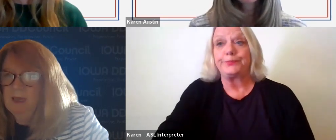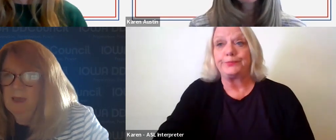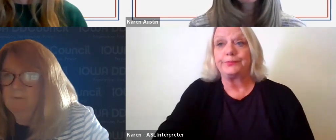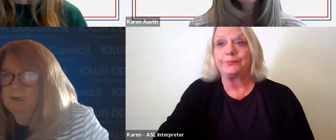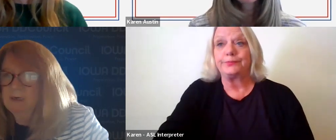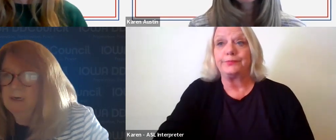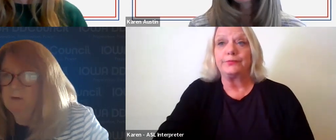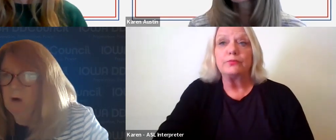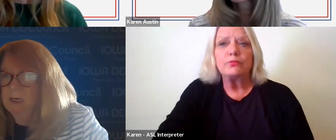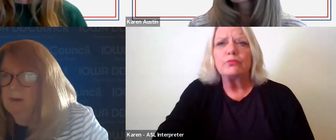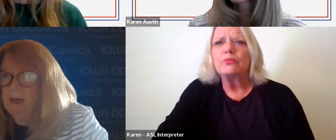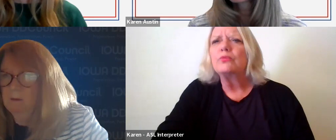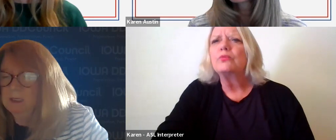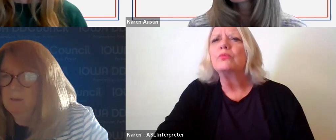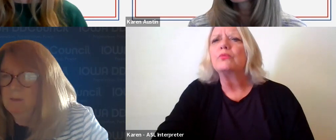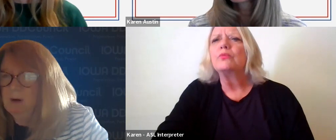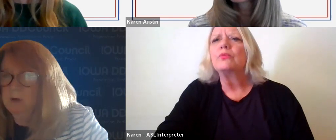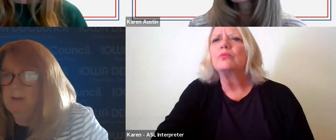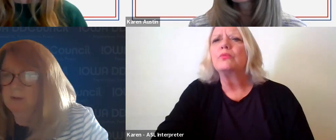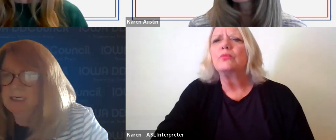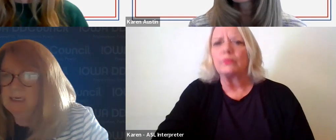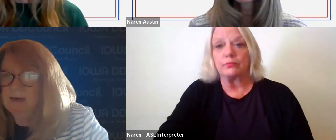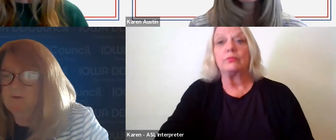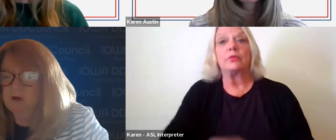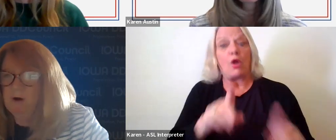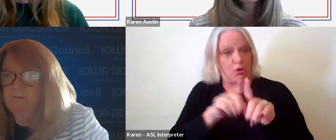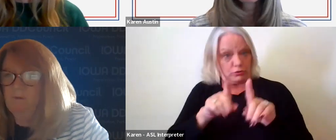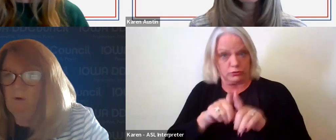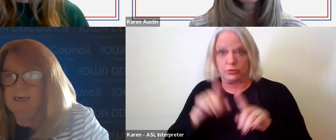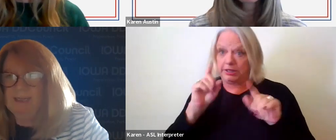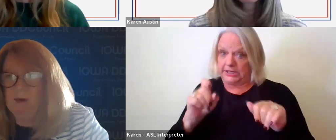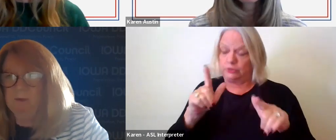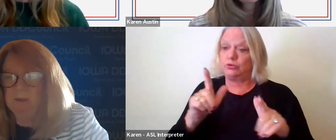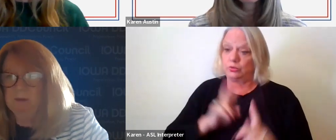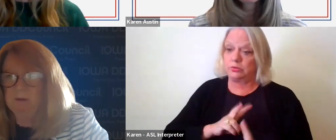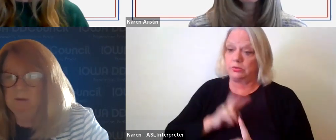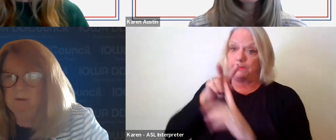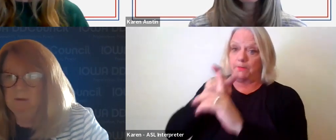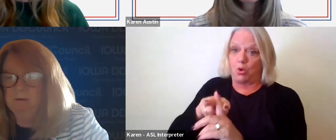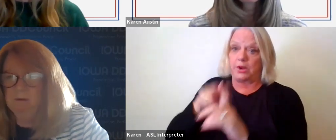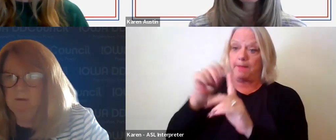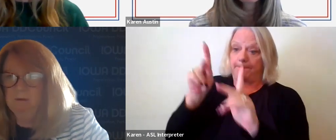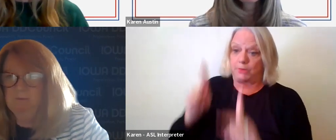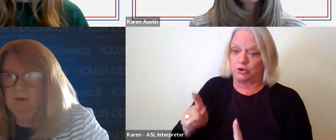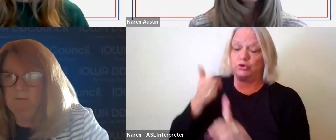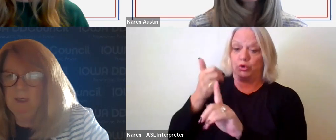Then we have another one about, are you able to designate a beneficiary for an account?